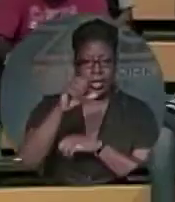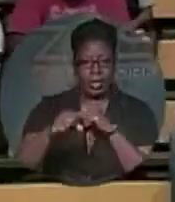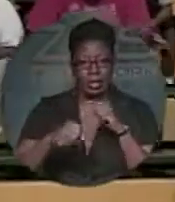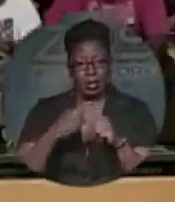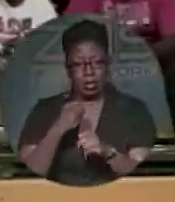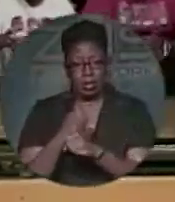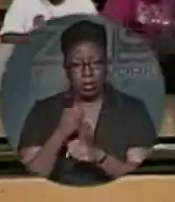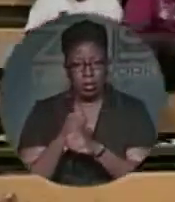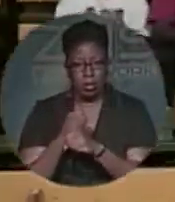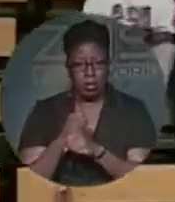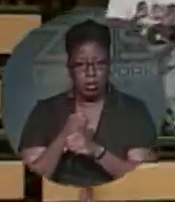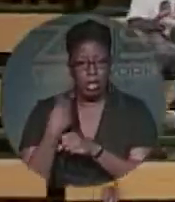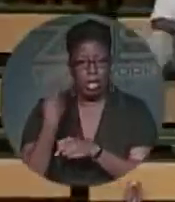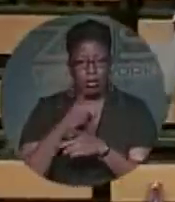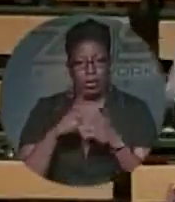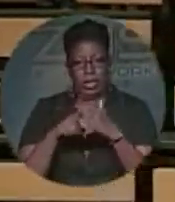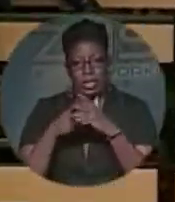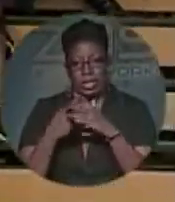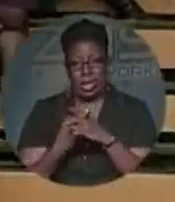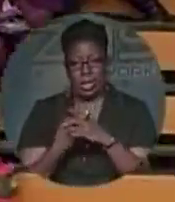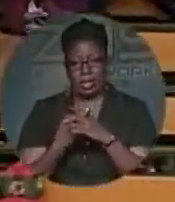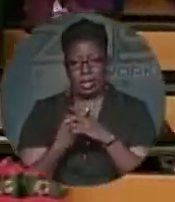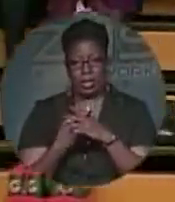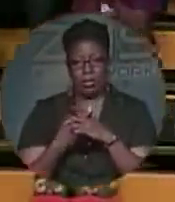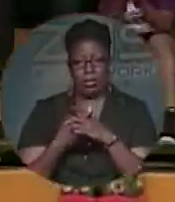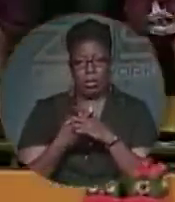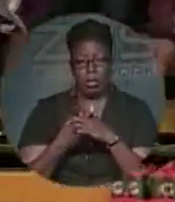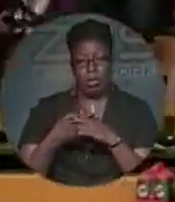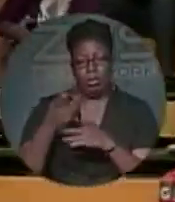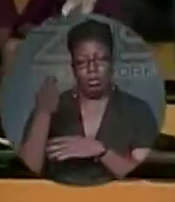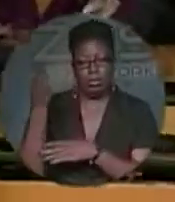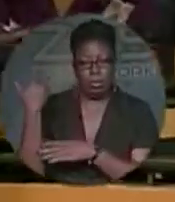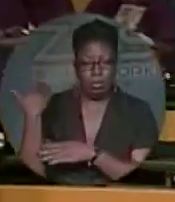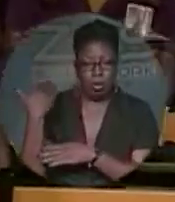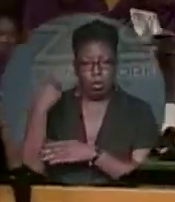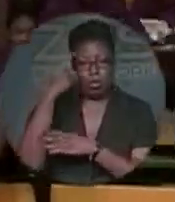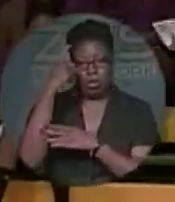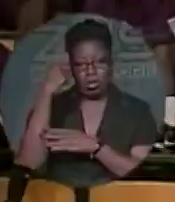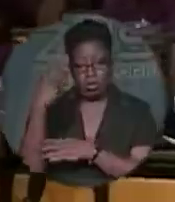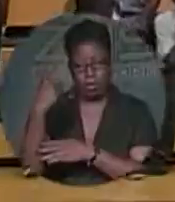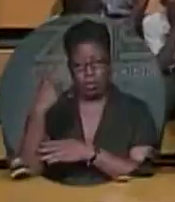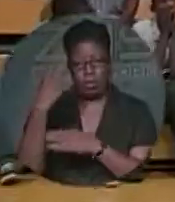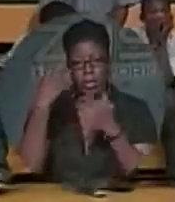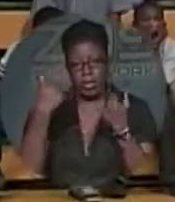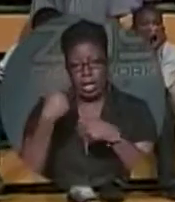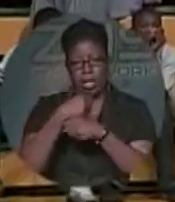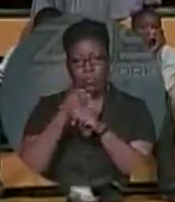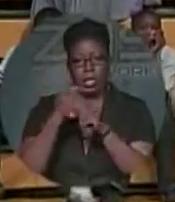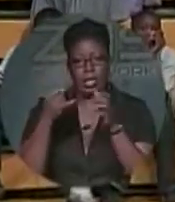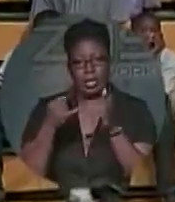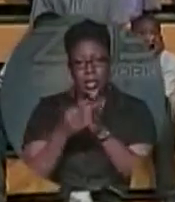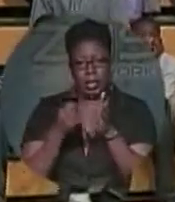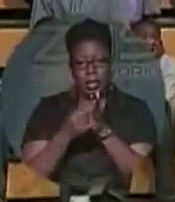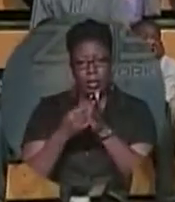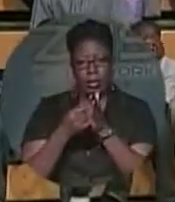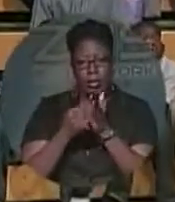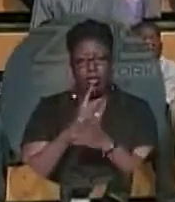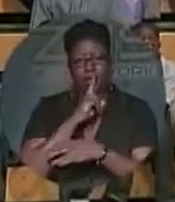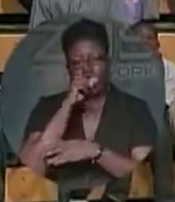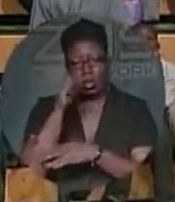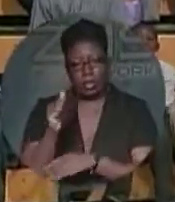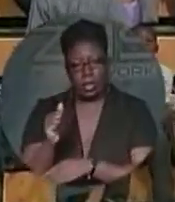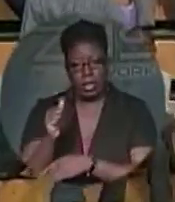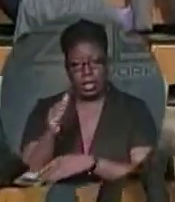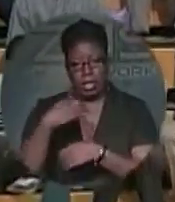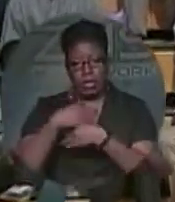approximately that we started what was once a dream and made it a reality in forming the NPWVA. We had